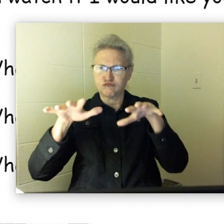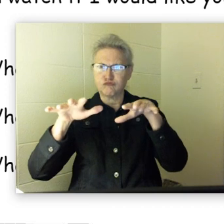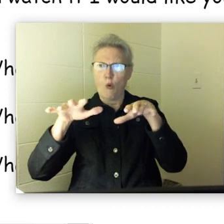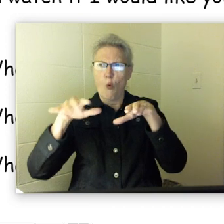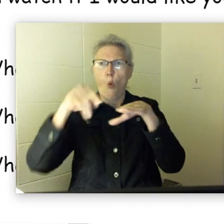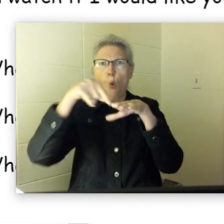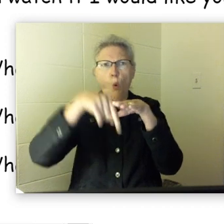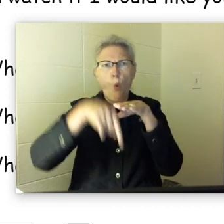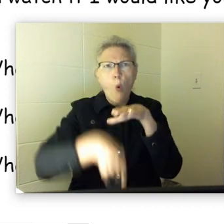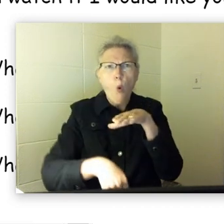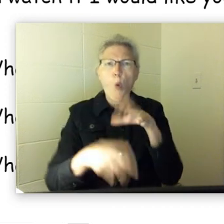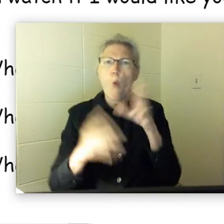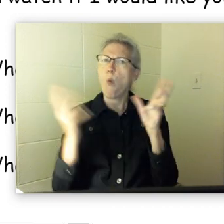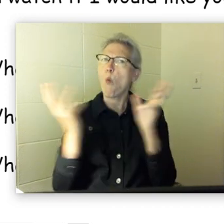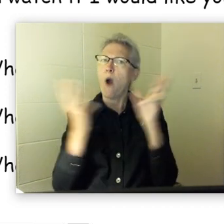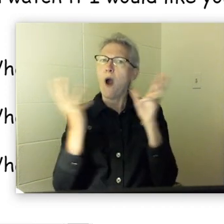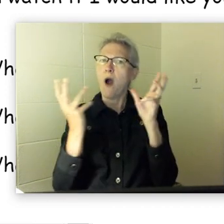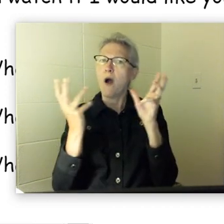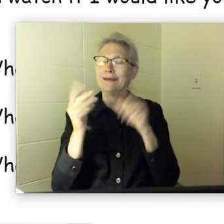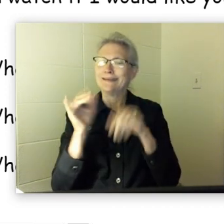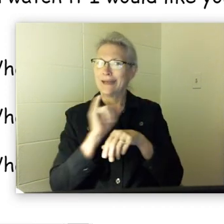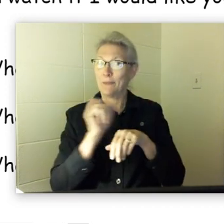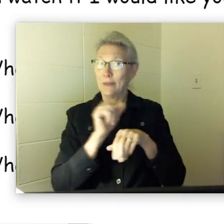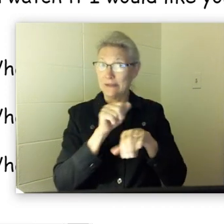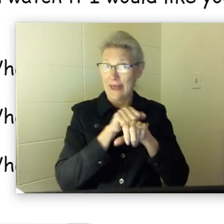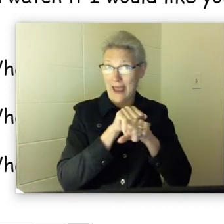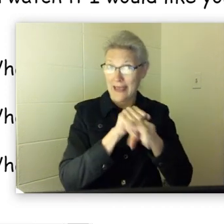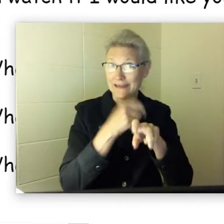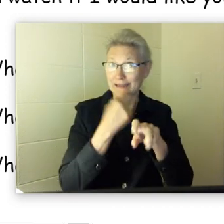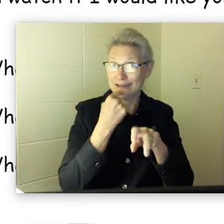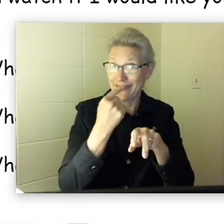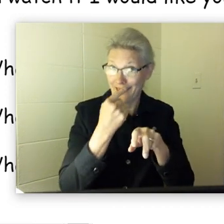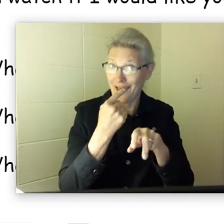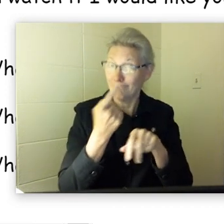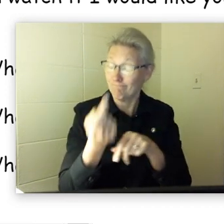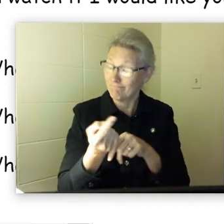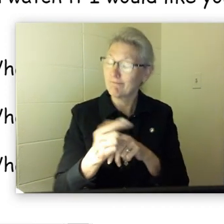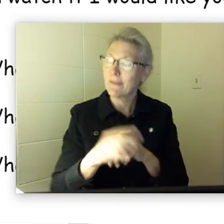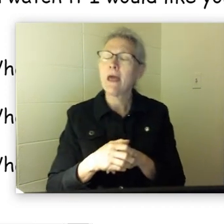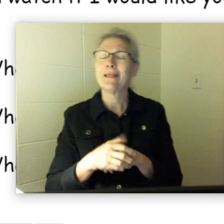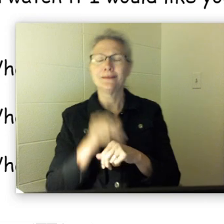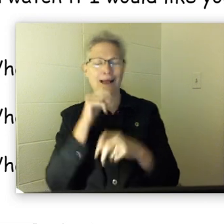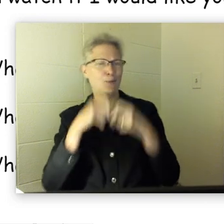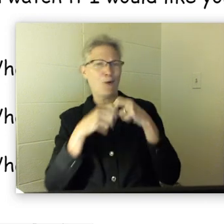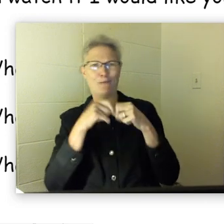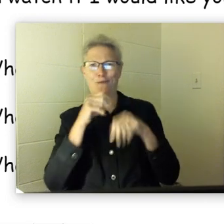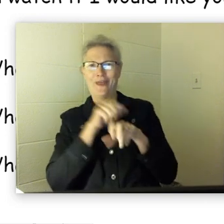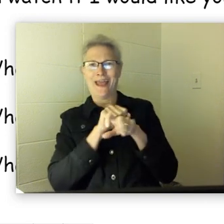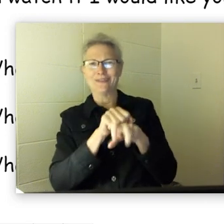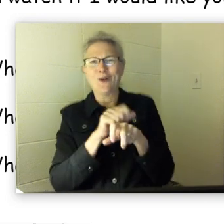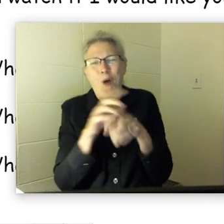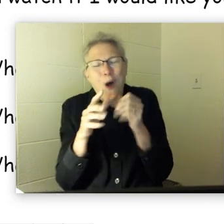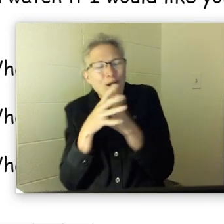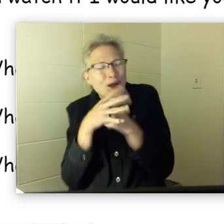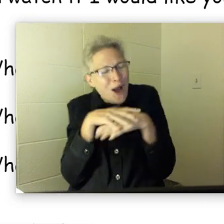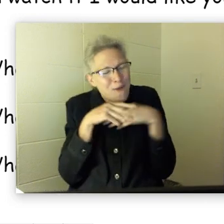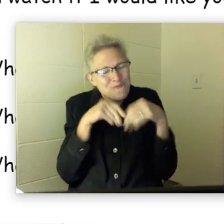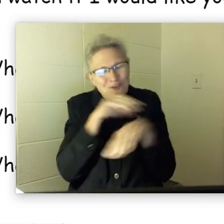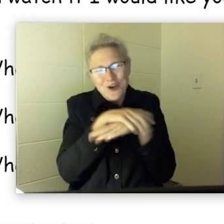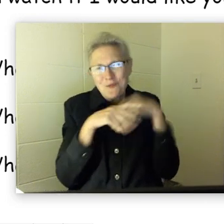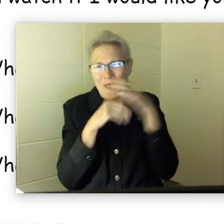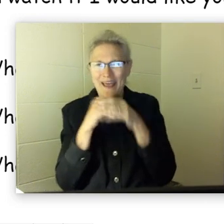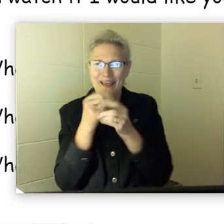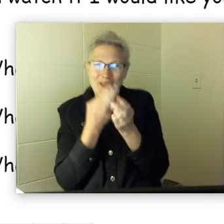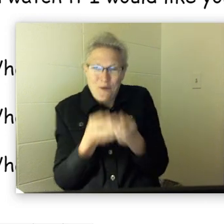was very deep. This was not a problem for the ants, though. They were all snug in their nest with lots of good food